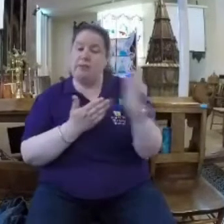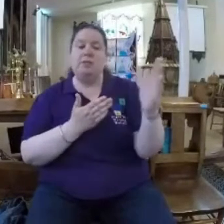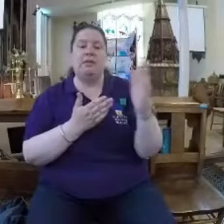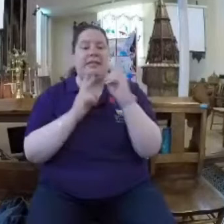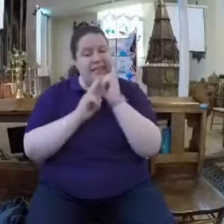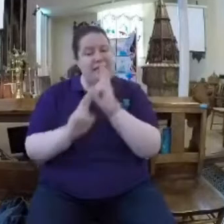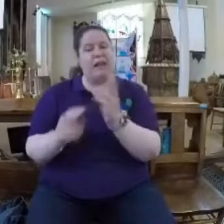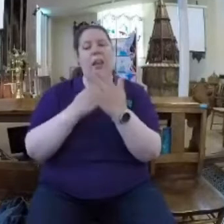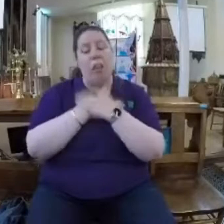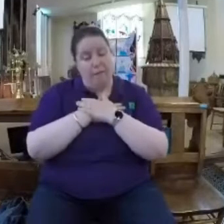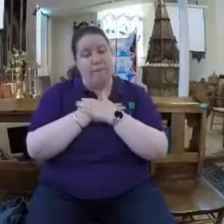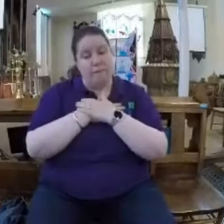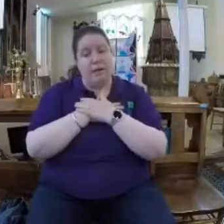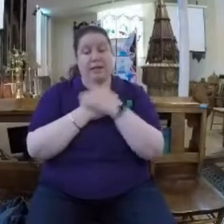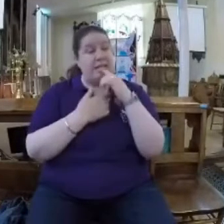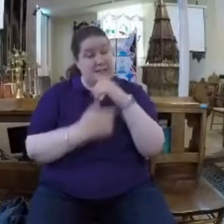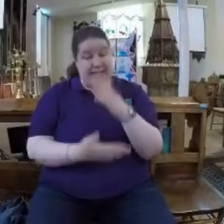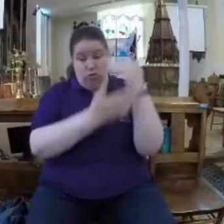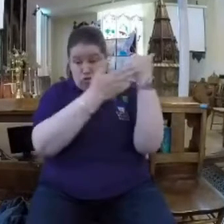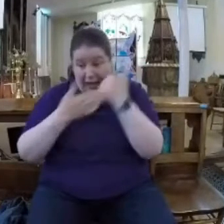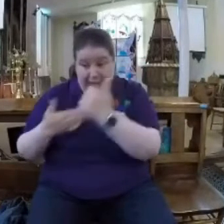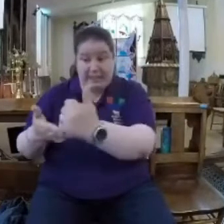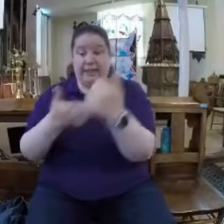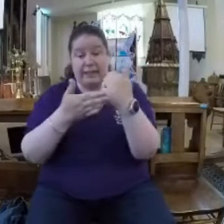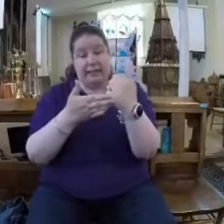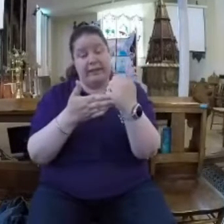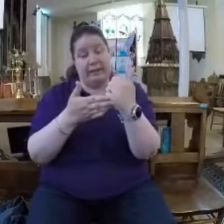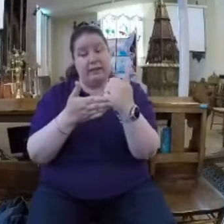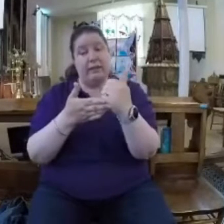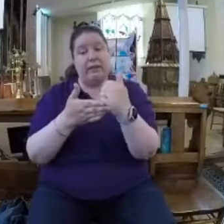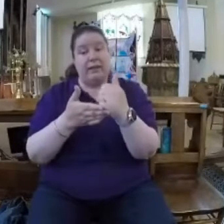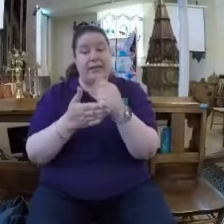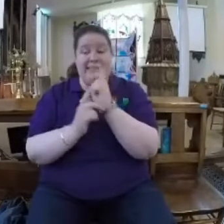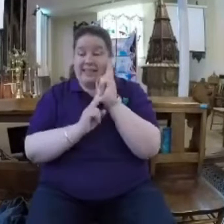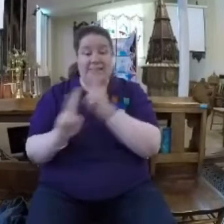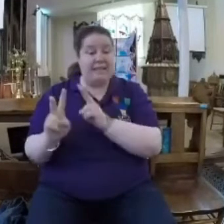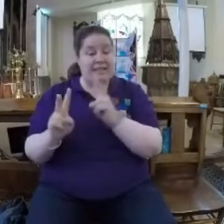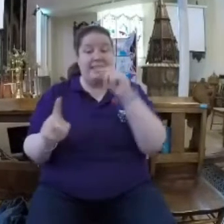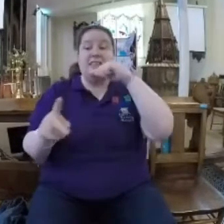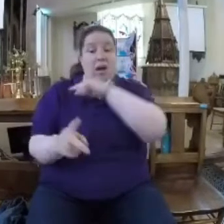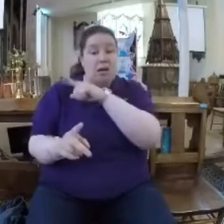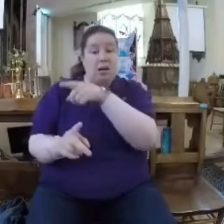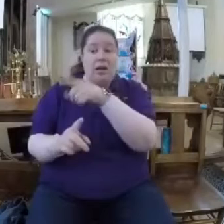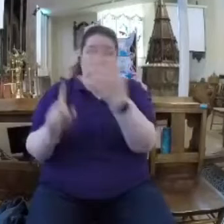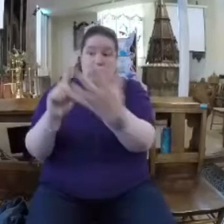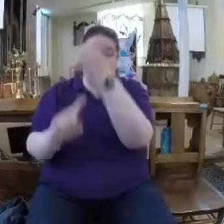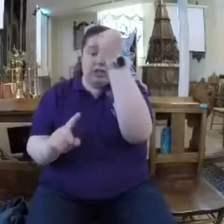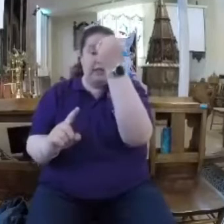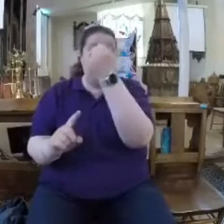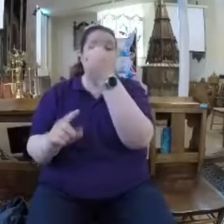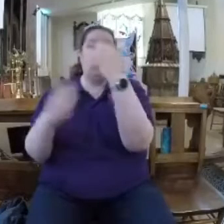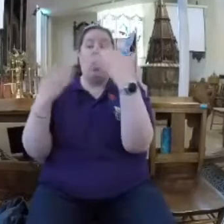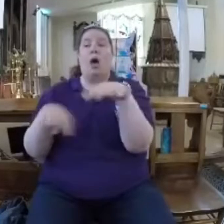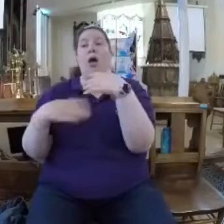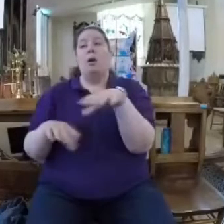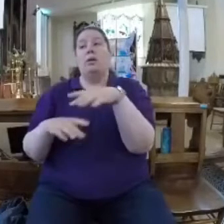love. He sees grace. He sees his sons achieve what he never managed to